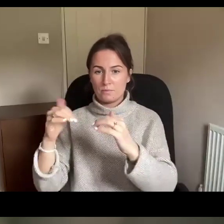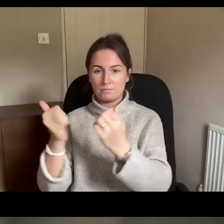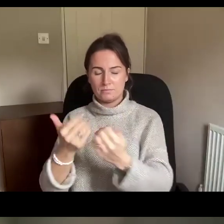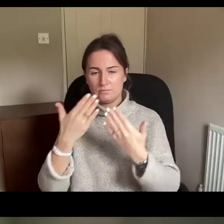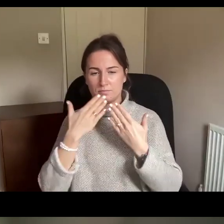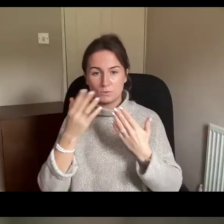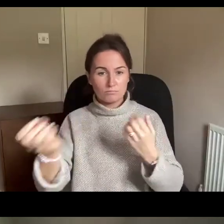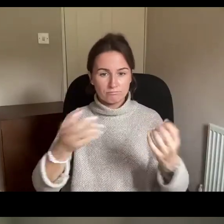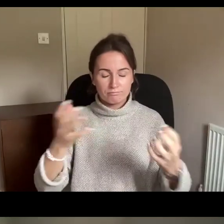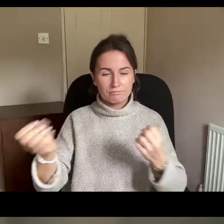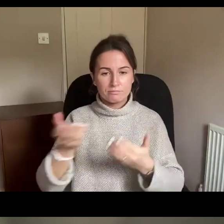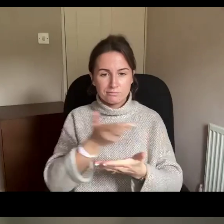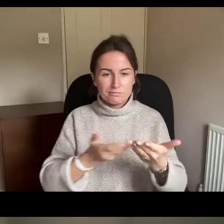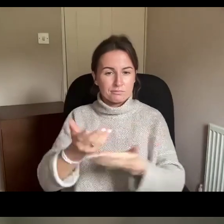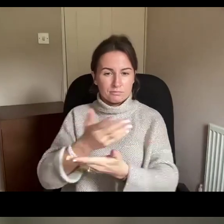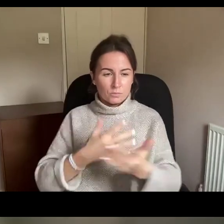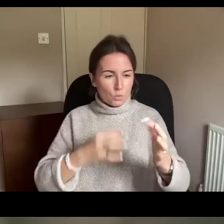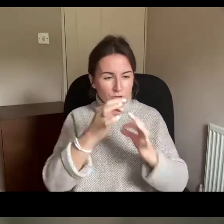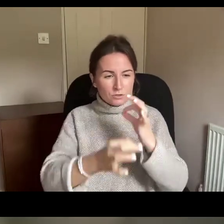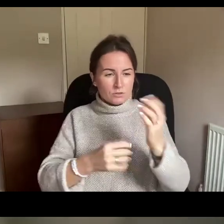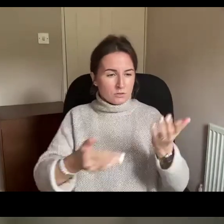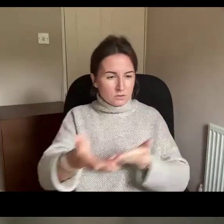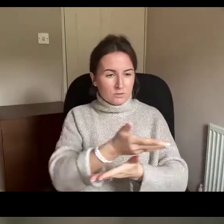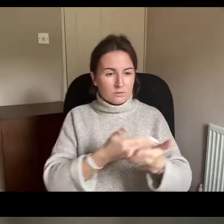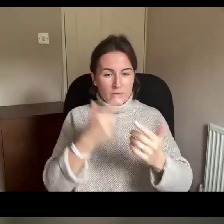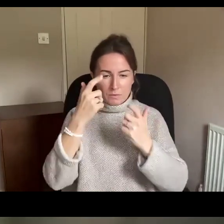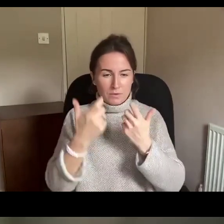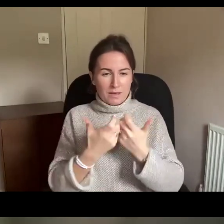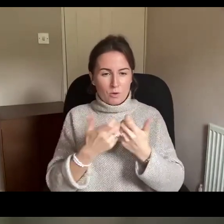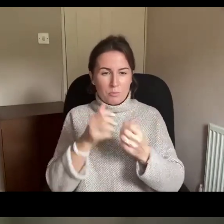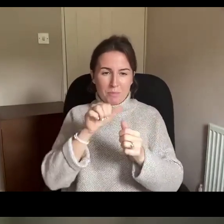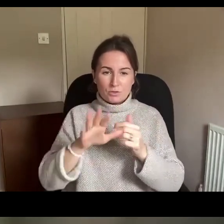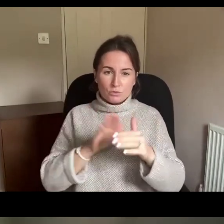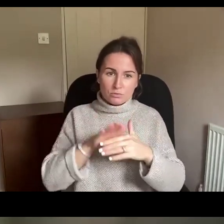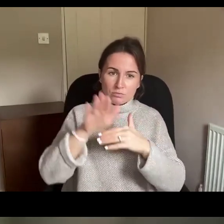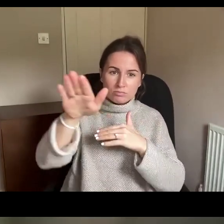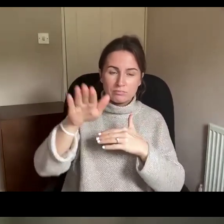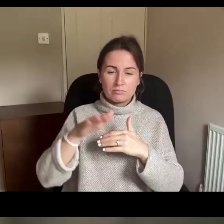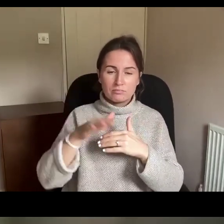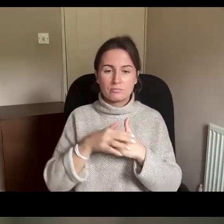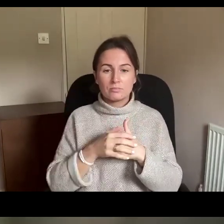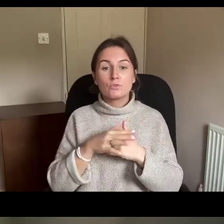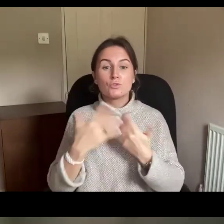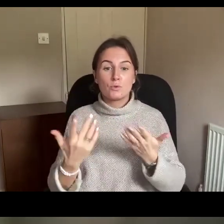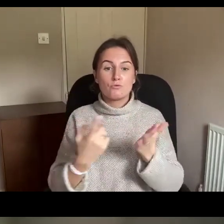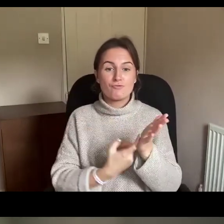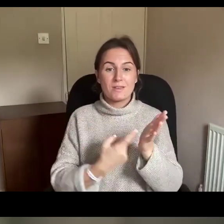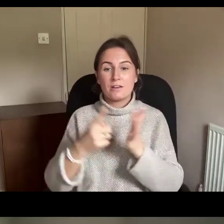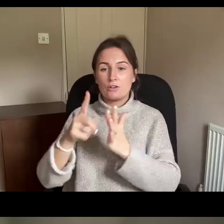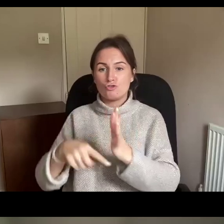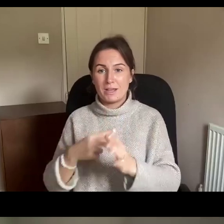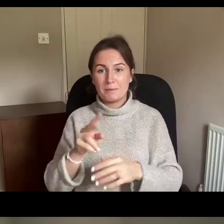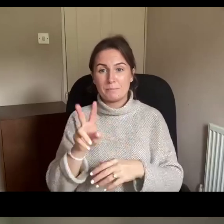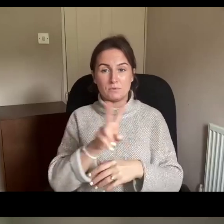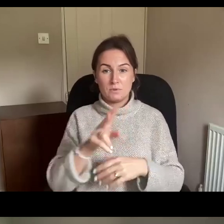for contributing and questioning and thinking about how it could be used further. So Ria and James as well are there